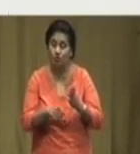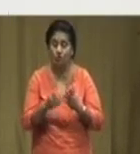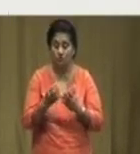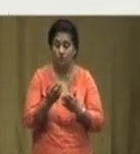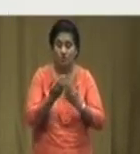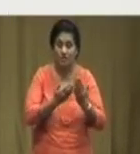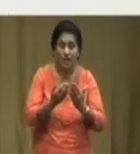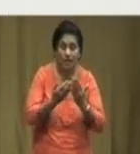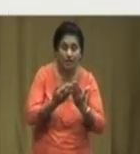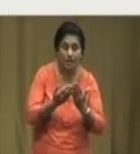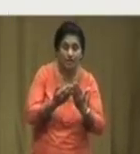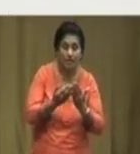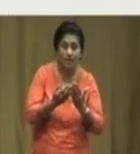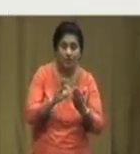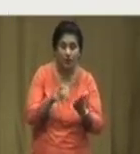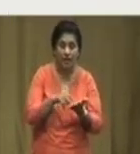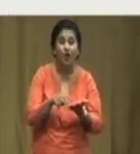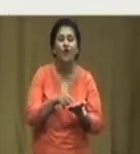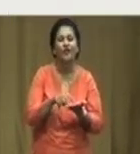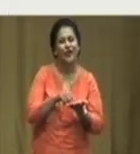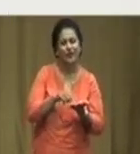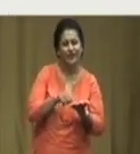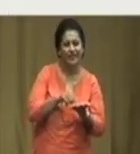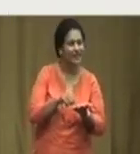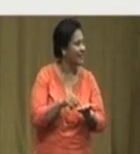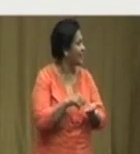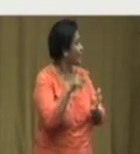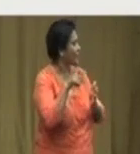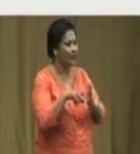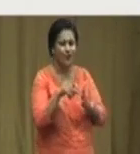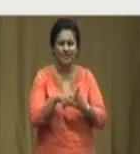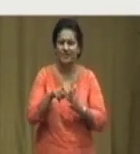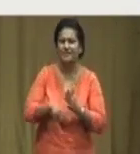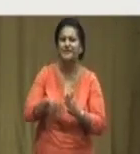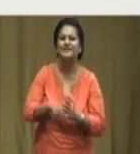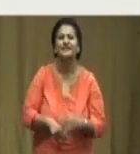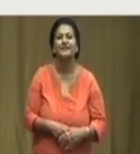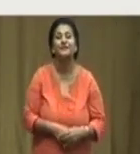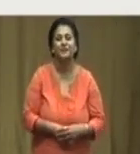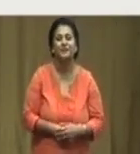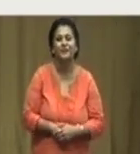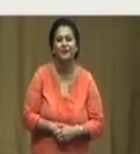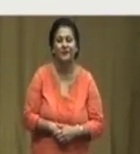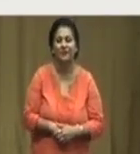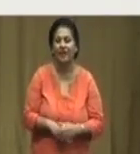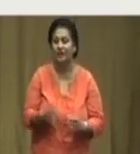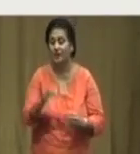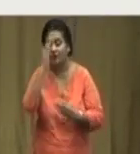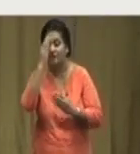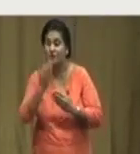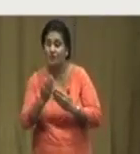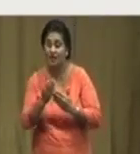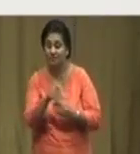drop in enrolments. Who knows if they calculate this and figure out it's going to be too damn expensive to come here. And it allows the students